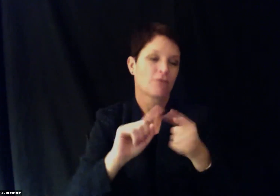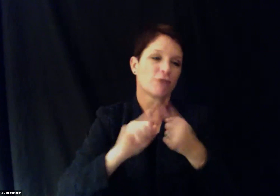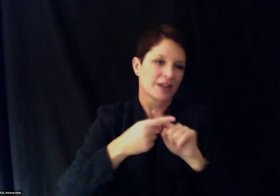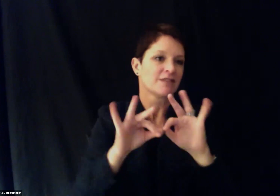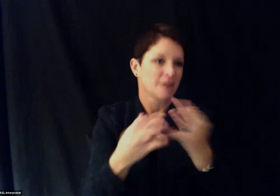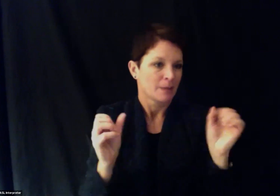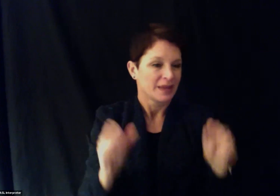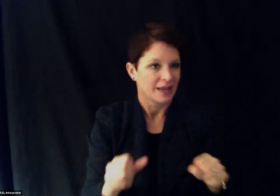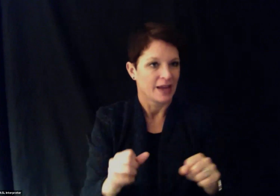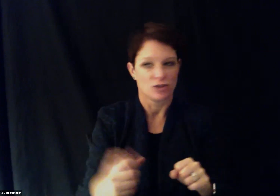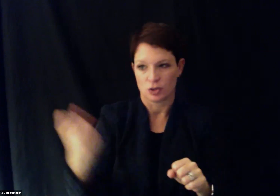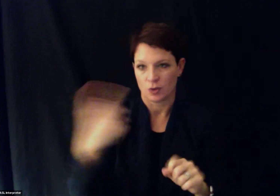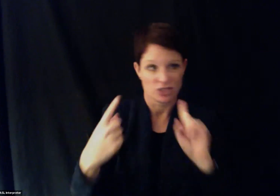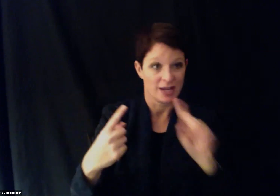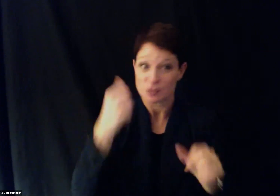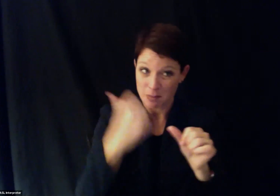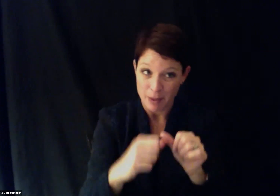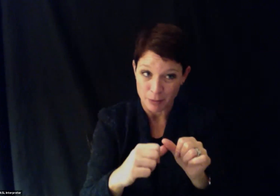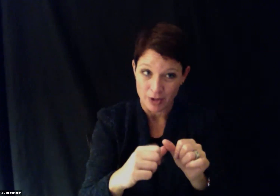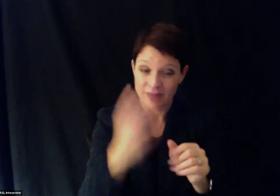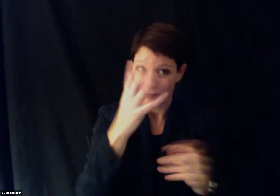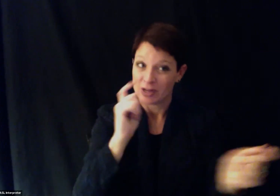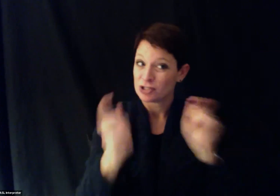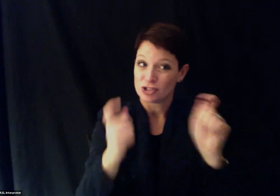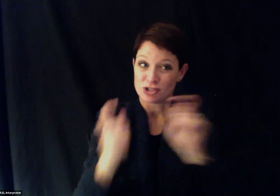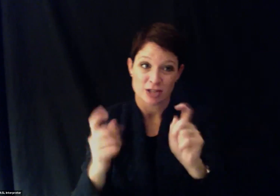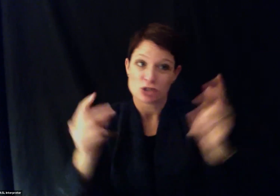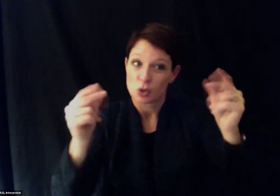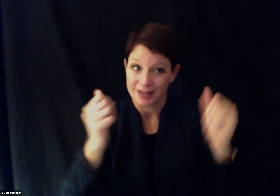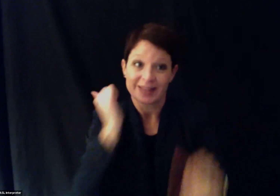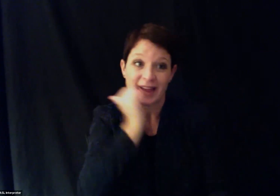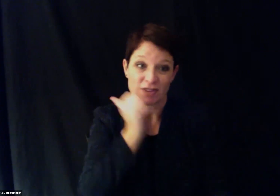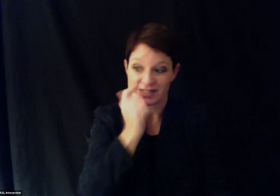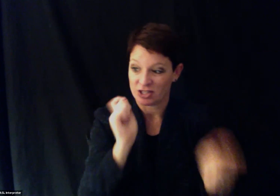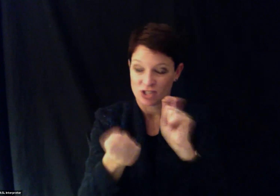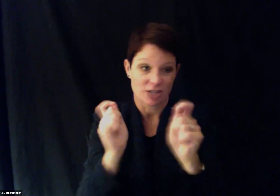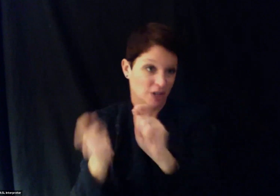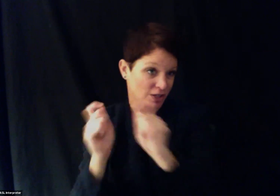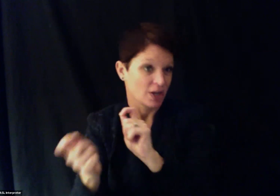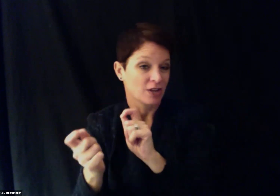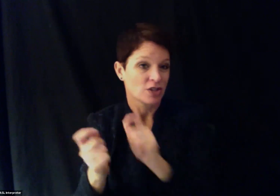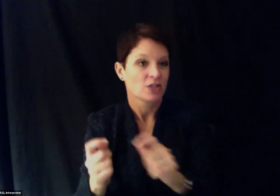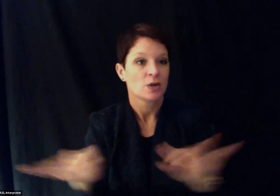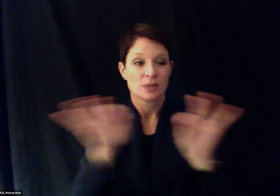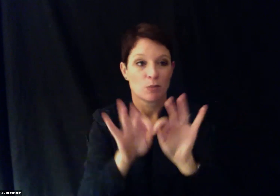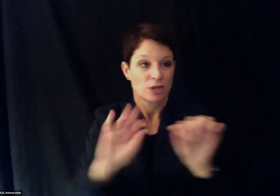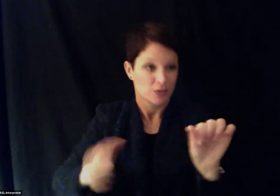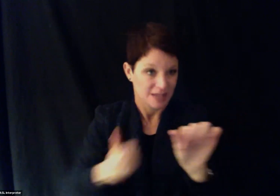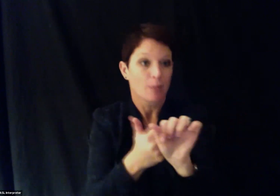and just keeping in mind that the information is changing quickly and every day. So it's important to kind of stay up to date.